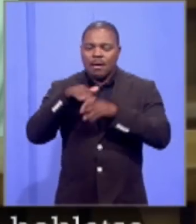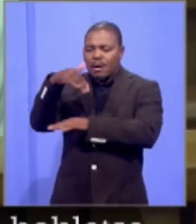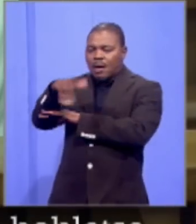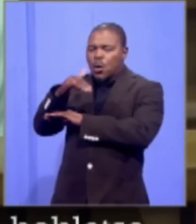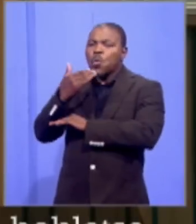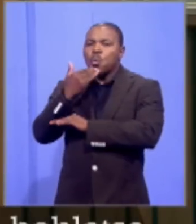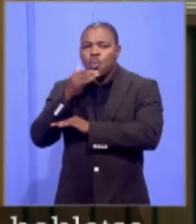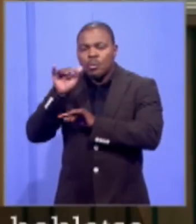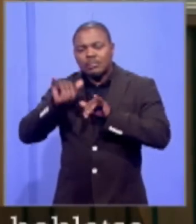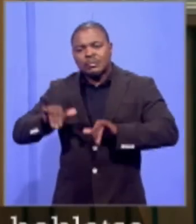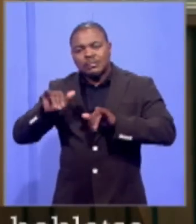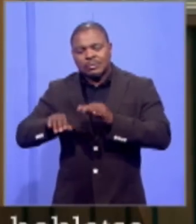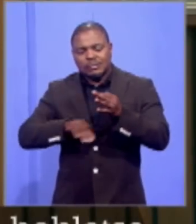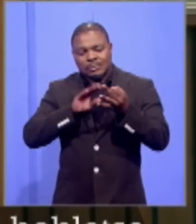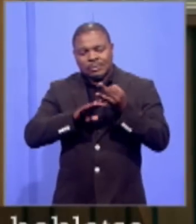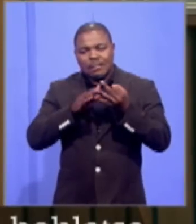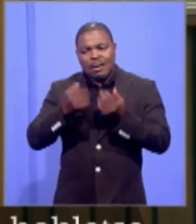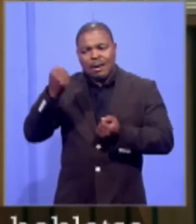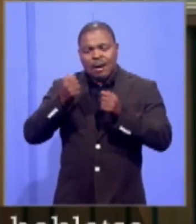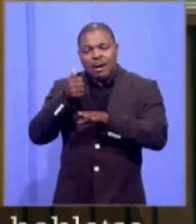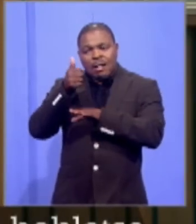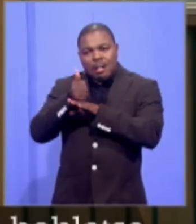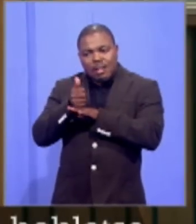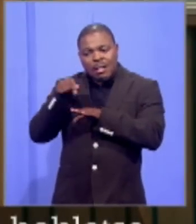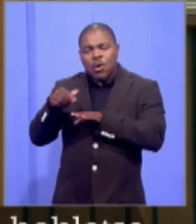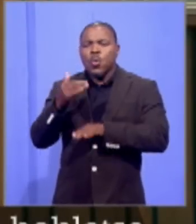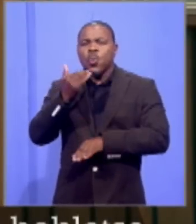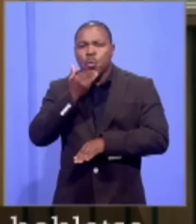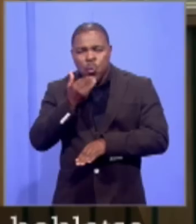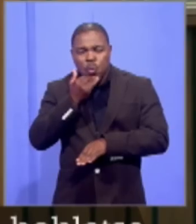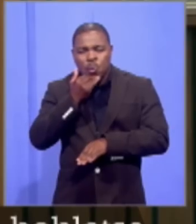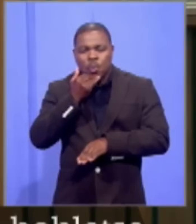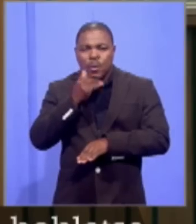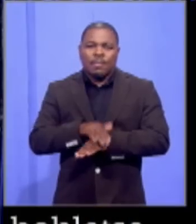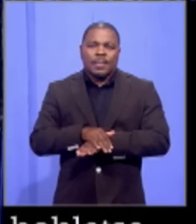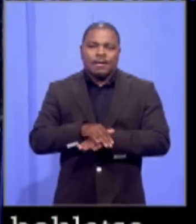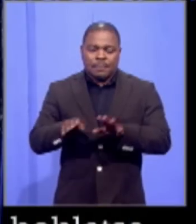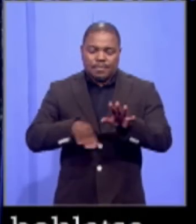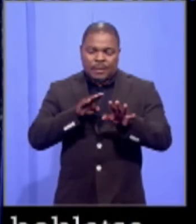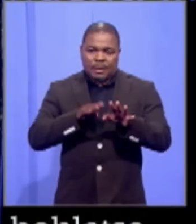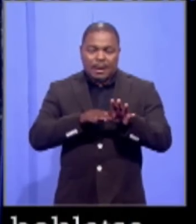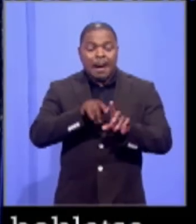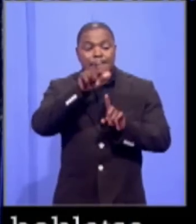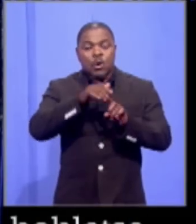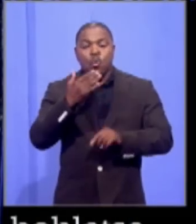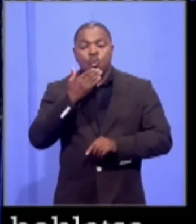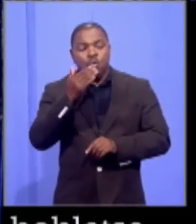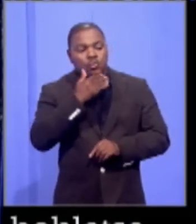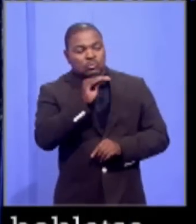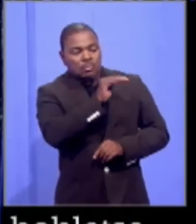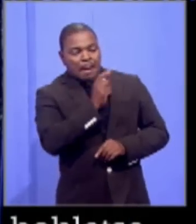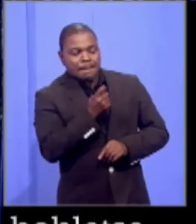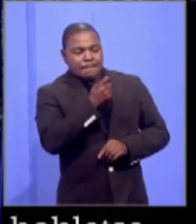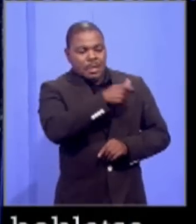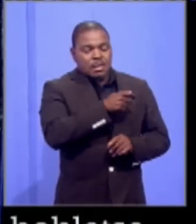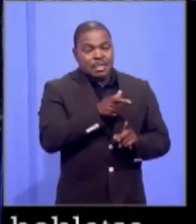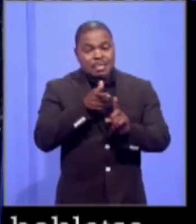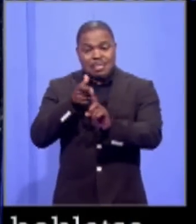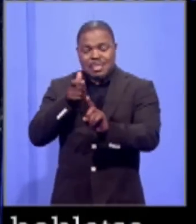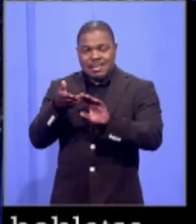ke bomang ba be ba dutše ka koloing ba eme le gore ke mang a ba hirileng a ba